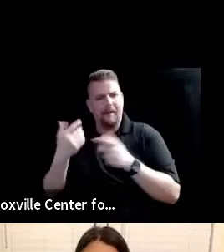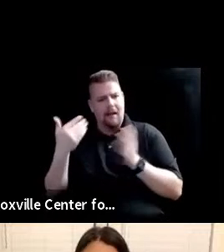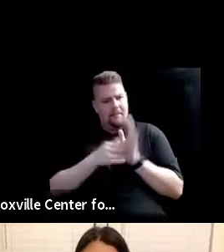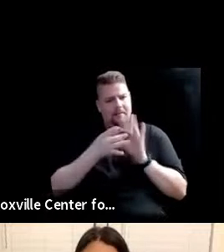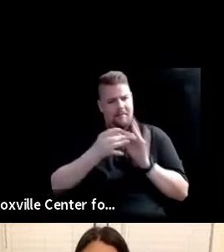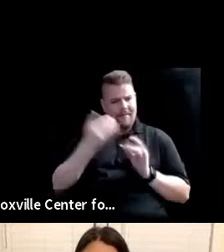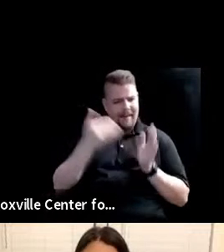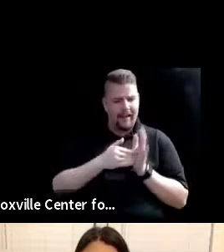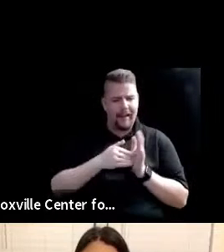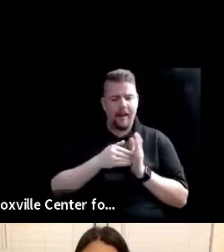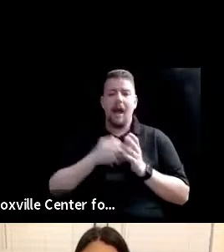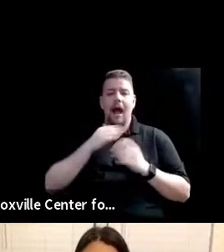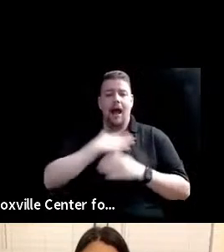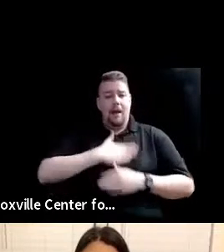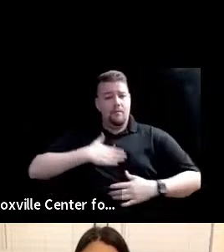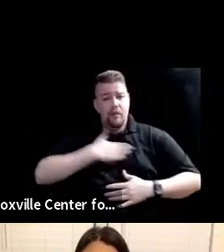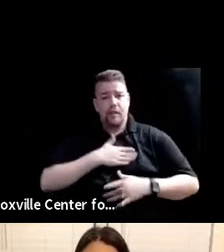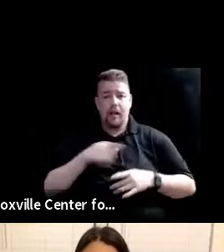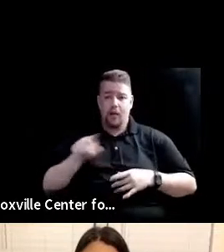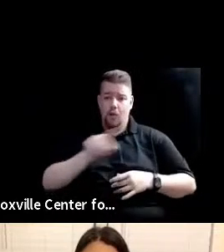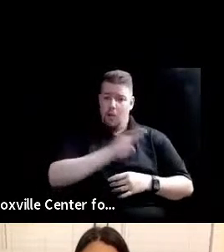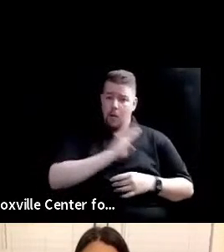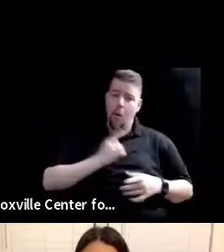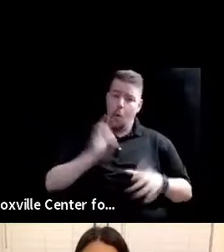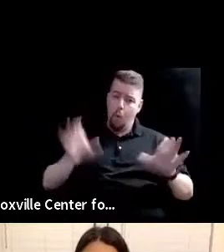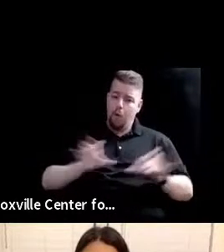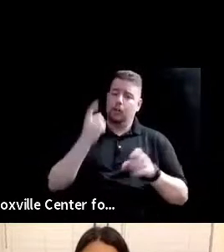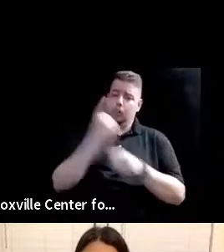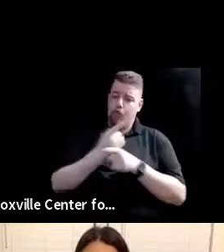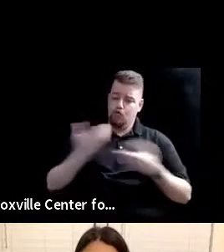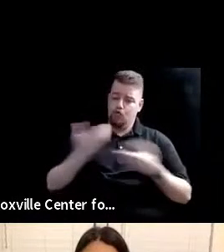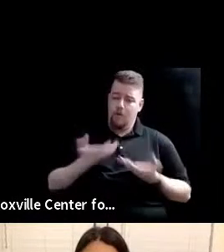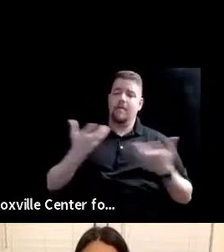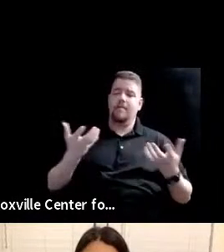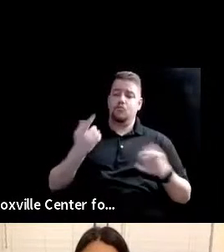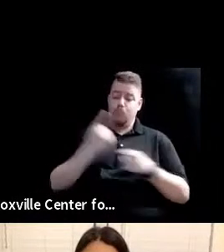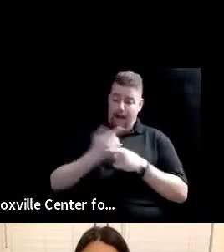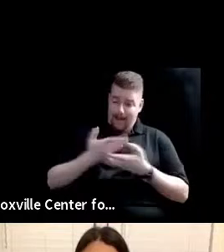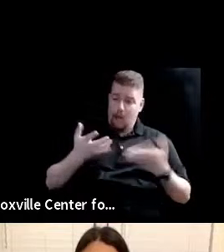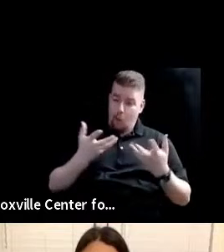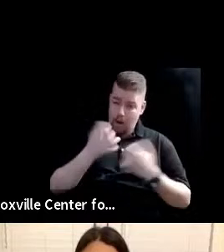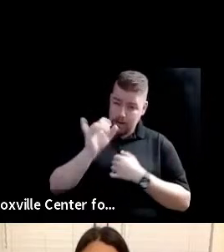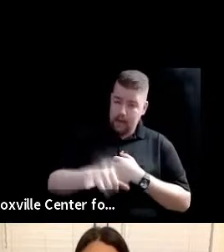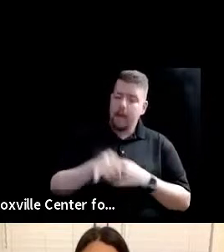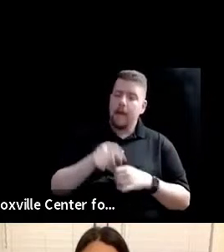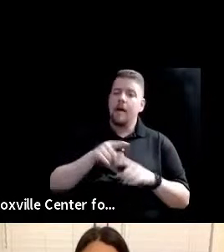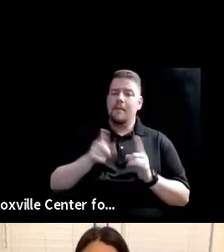I appreciate that the board wants to do the right thing, but in the effort,